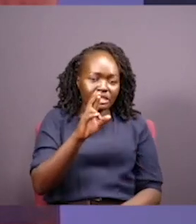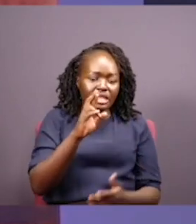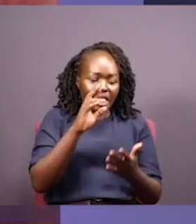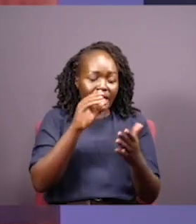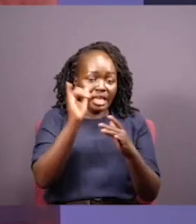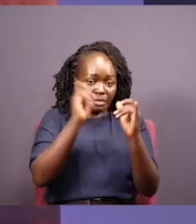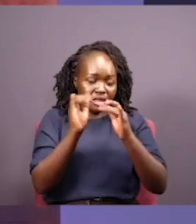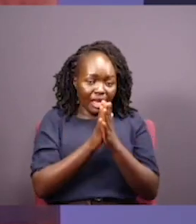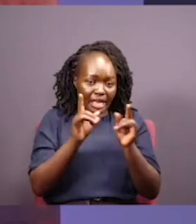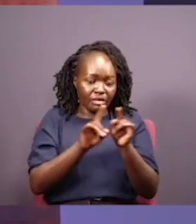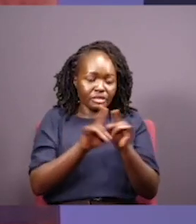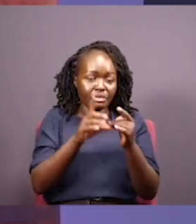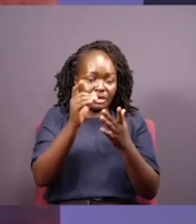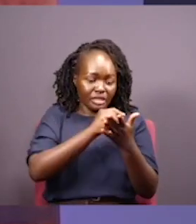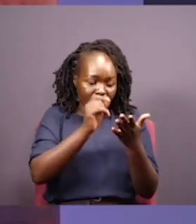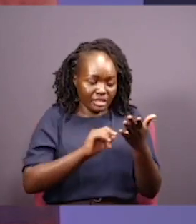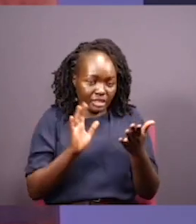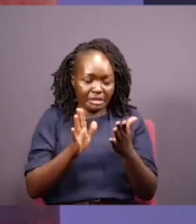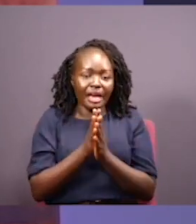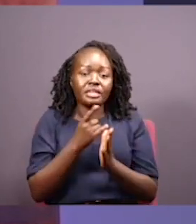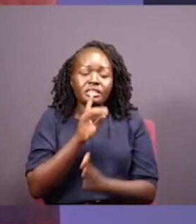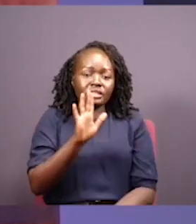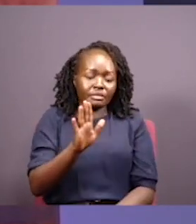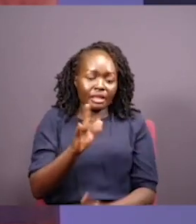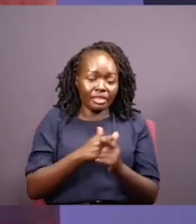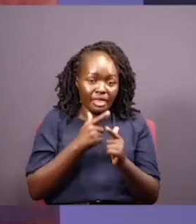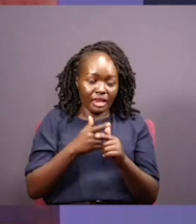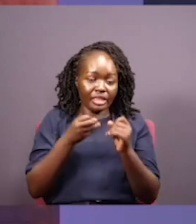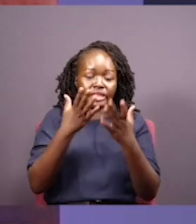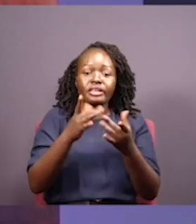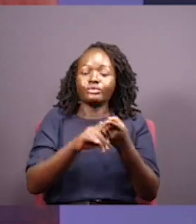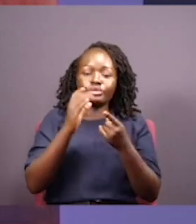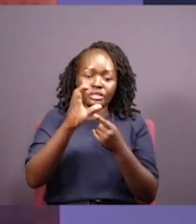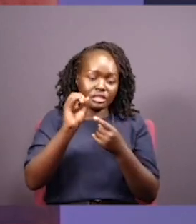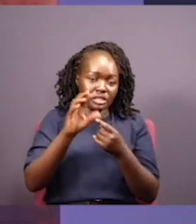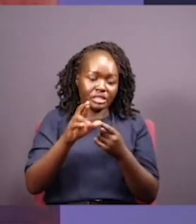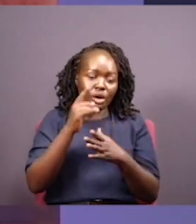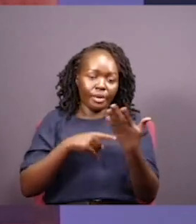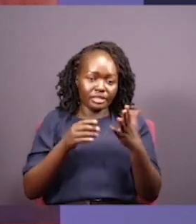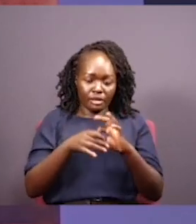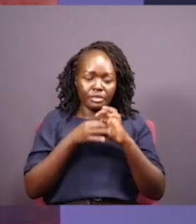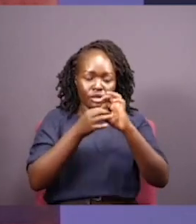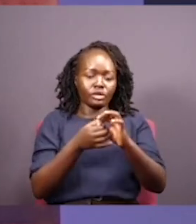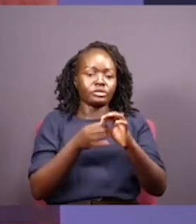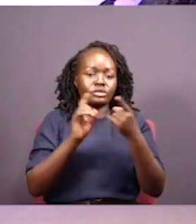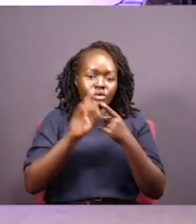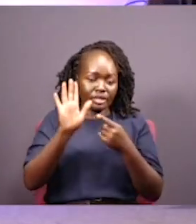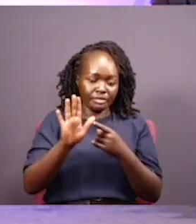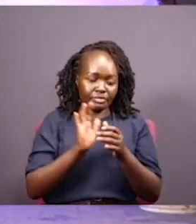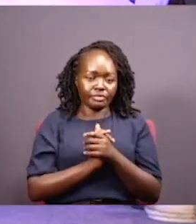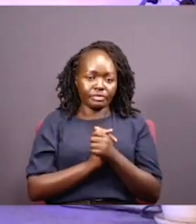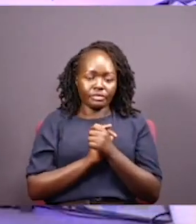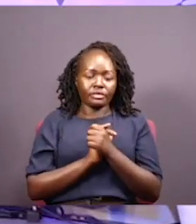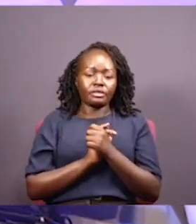inscription. And he goes on to tell them, then render to Caesar or give to Caesar that which belongs to Caesar, but